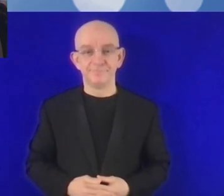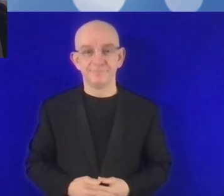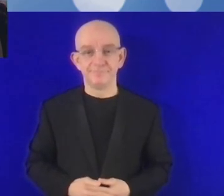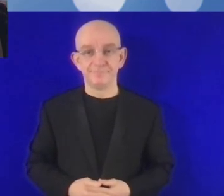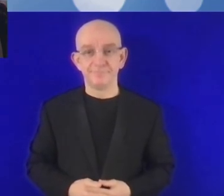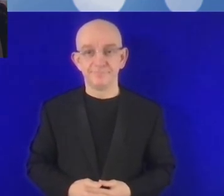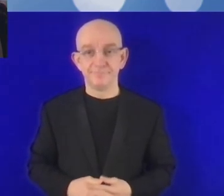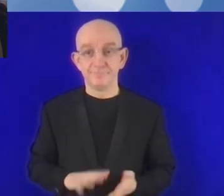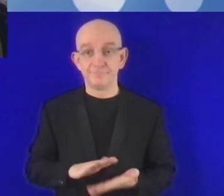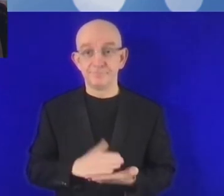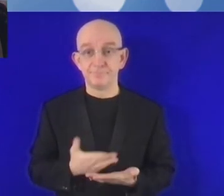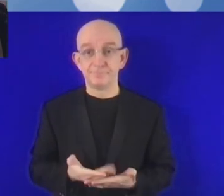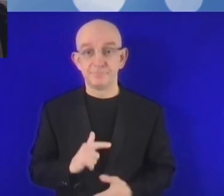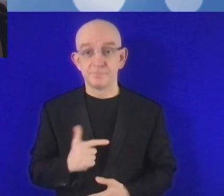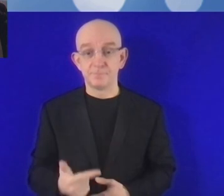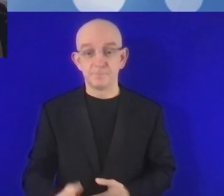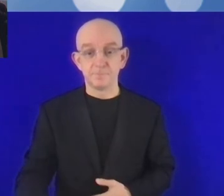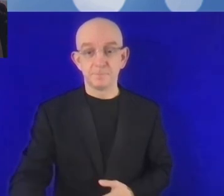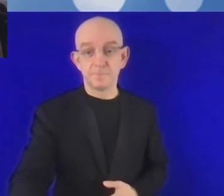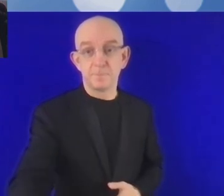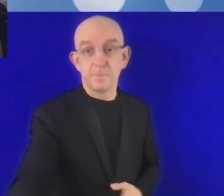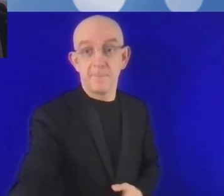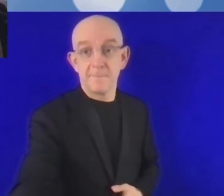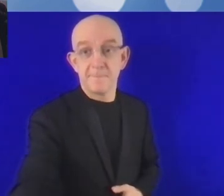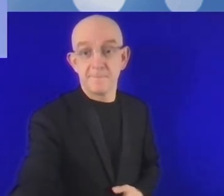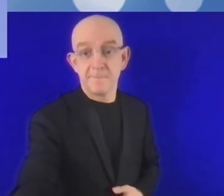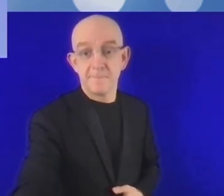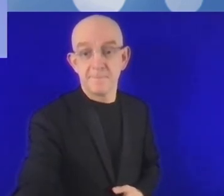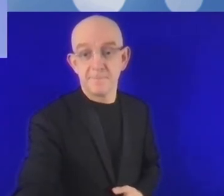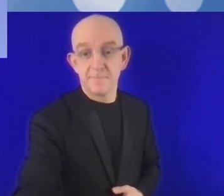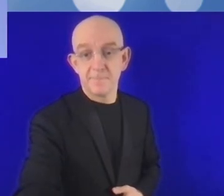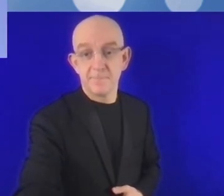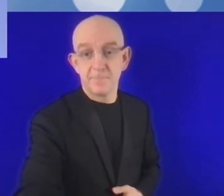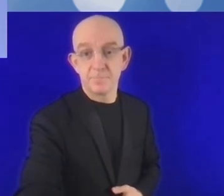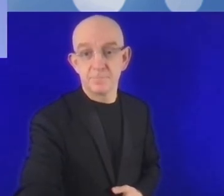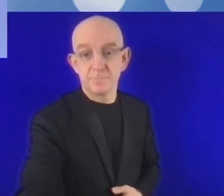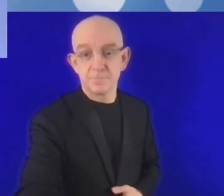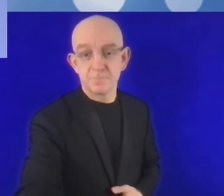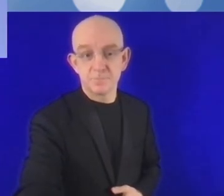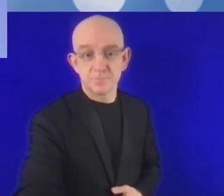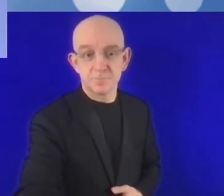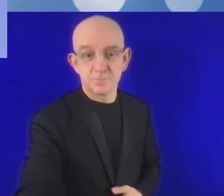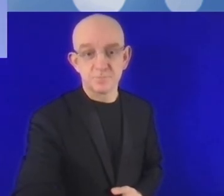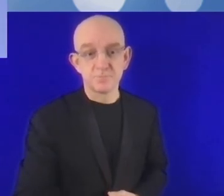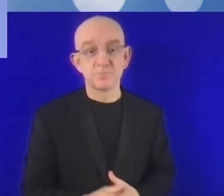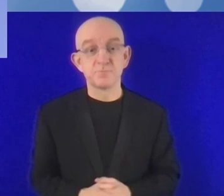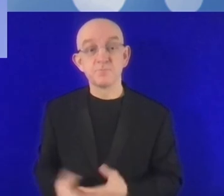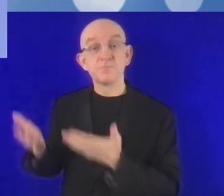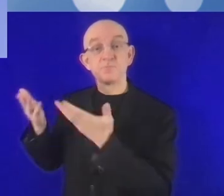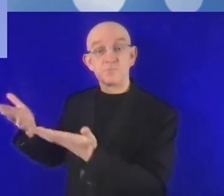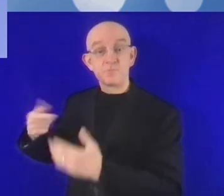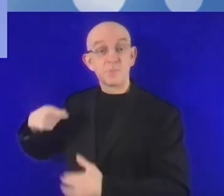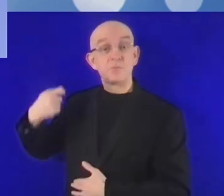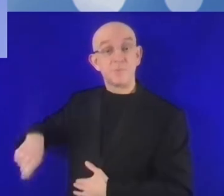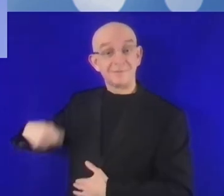It was the President of the Republic of Poland, Mr. Andrzej Duda. Ladies and gentlemen, today the Prime Minister of Poland, Mr. Mateusz